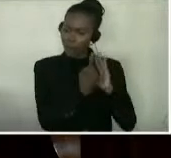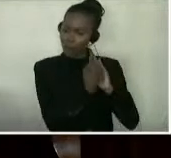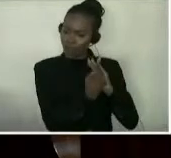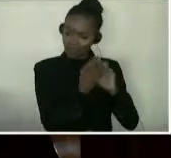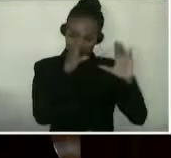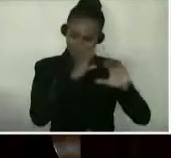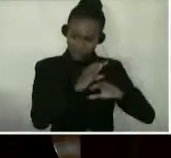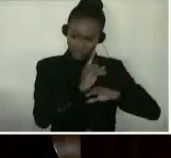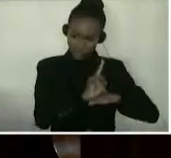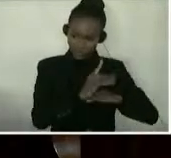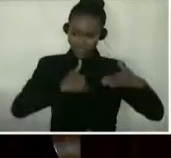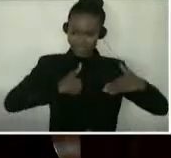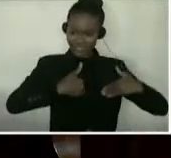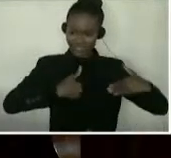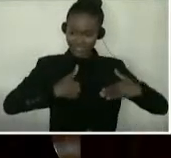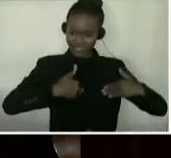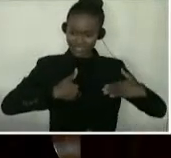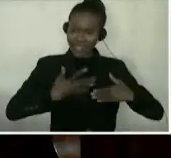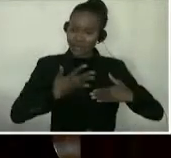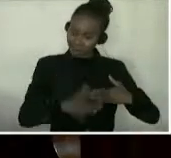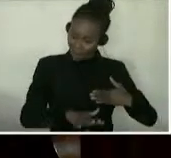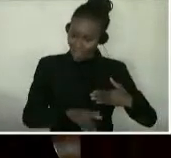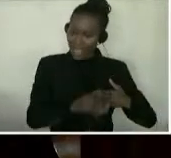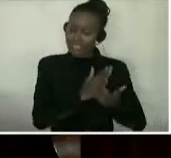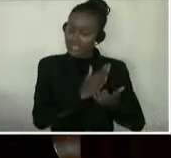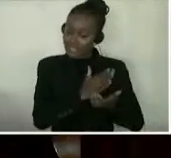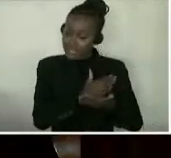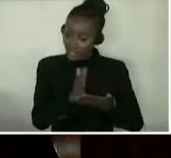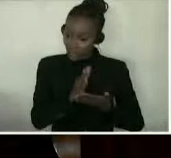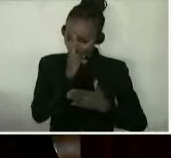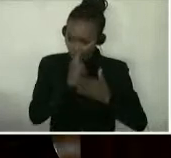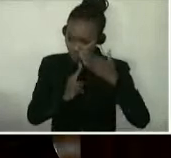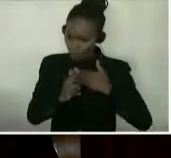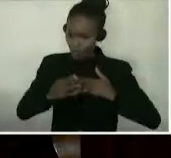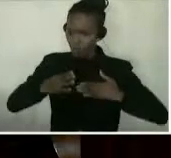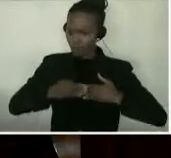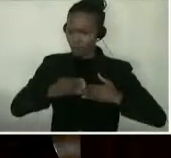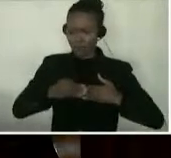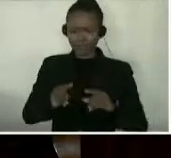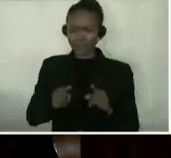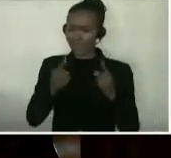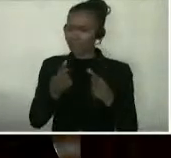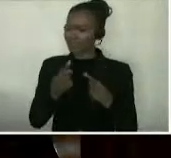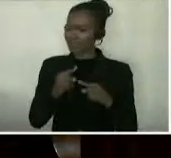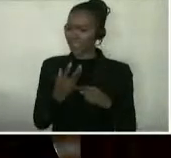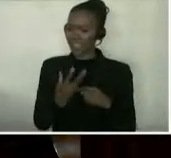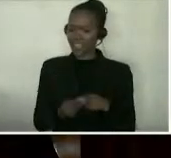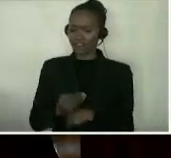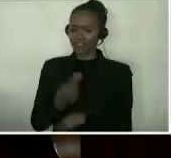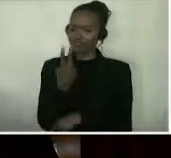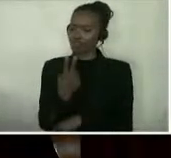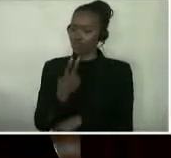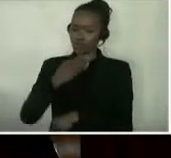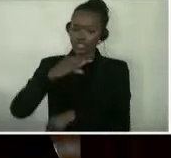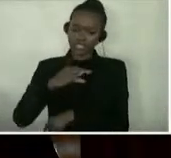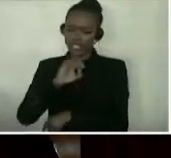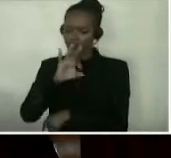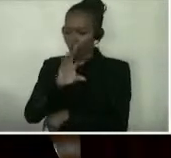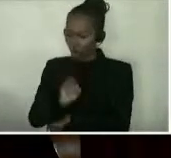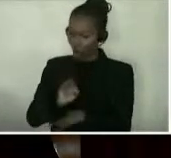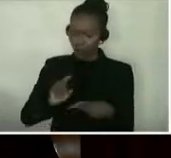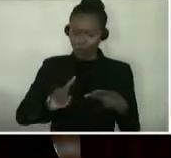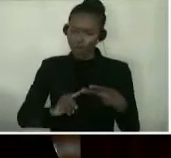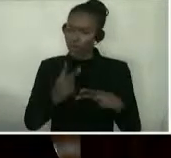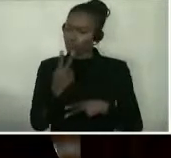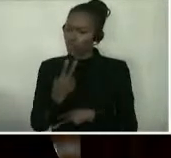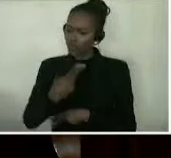and some of the honorable members were alluding to the fact that you cannot have two cfos you cannot have the two hr's you